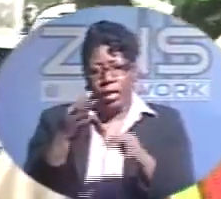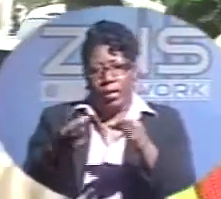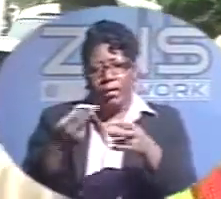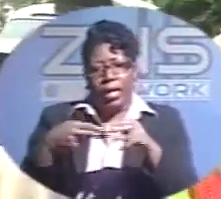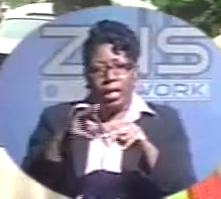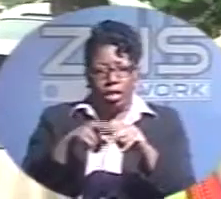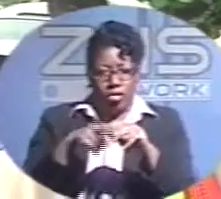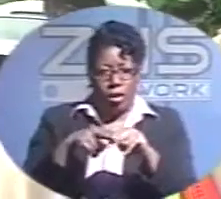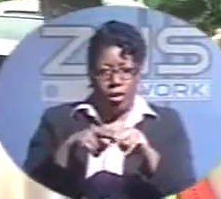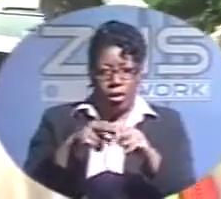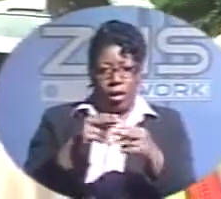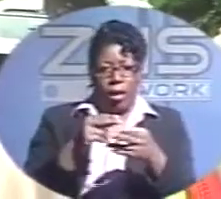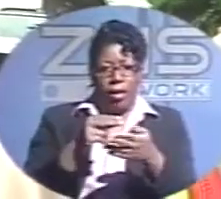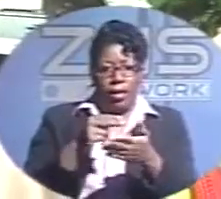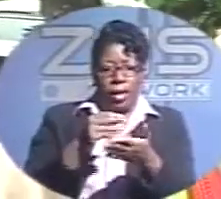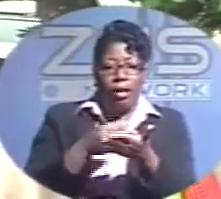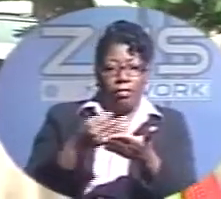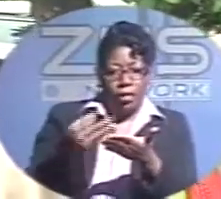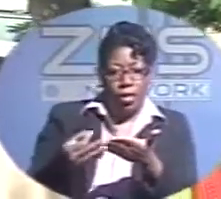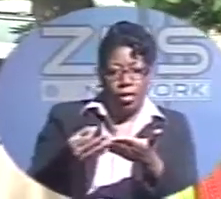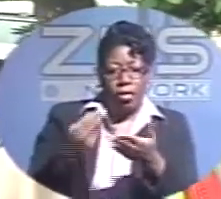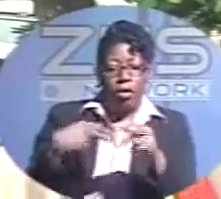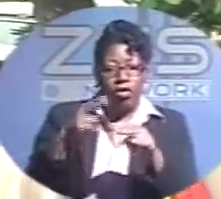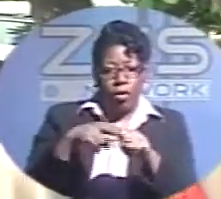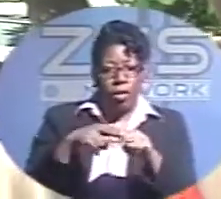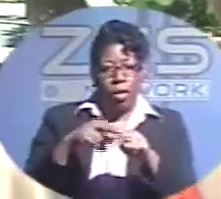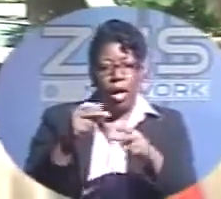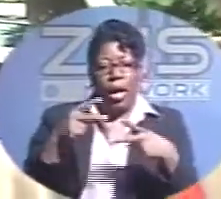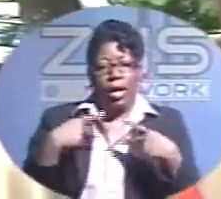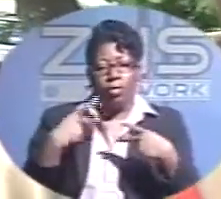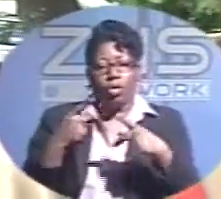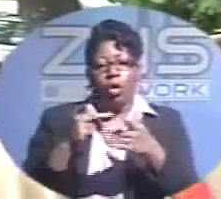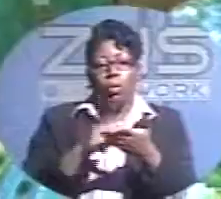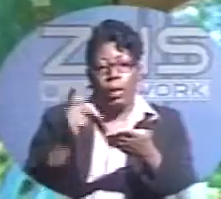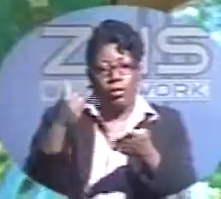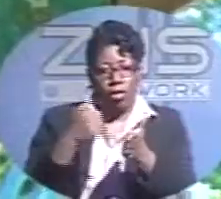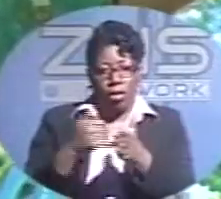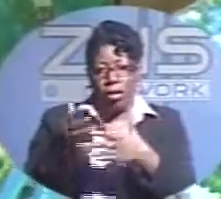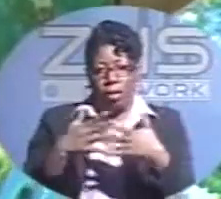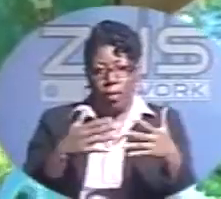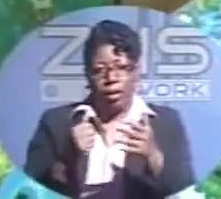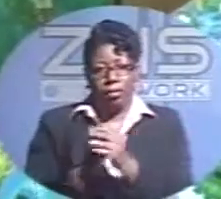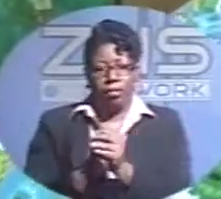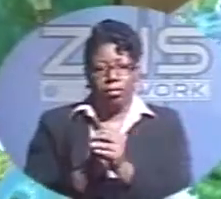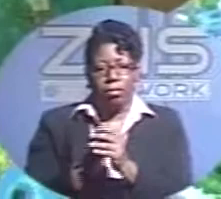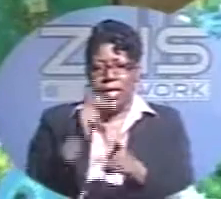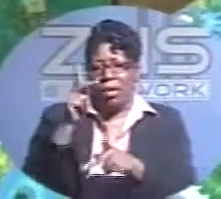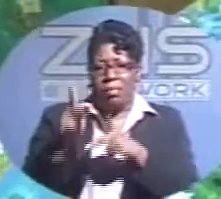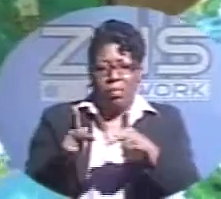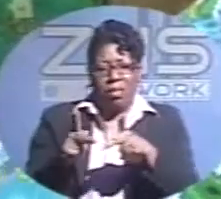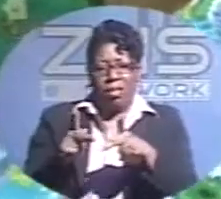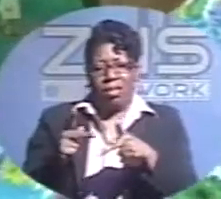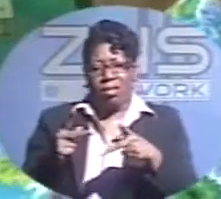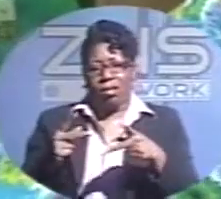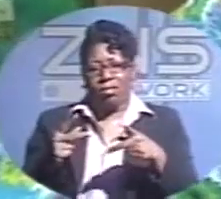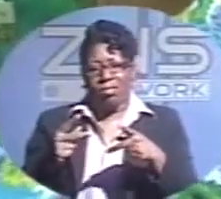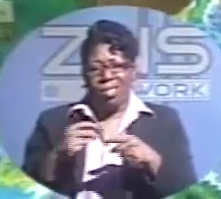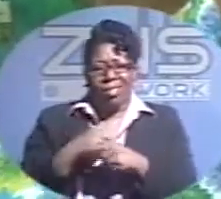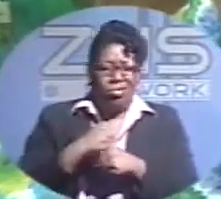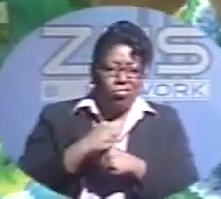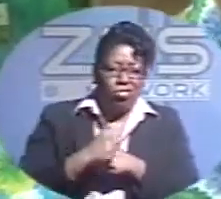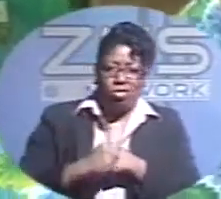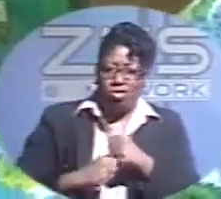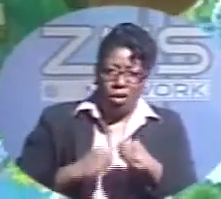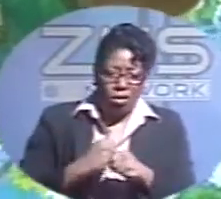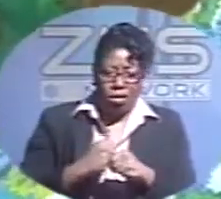increase their fees. If I want their service, I'm going to still have to pay for it no matter what. Because people are struggling. Everybody's struggling, and normally